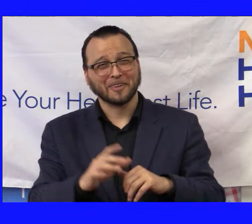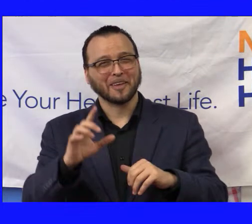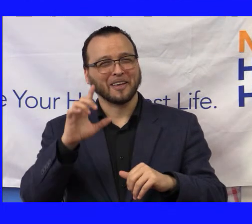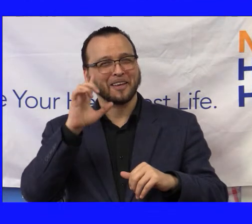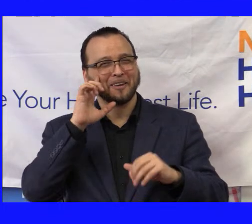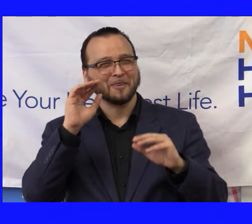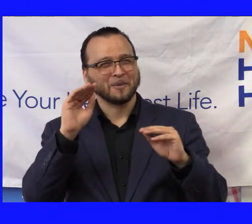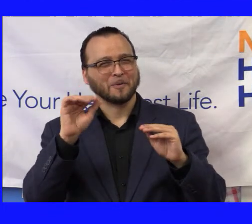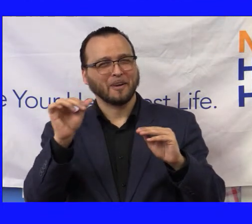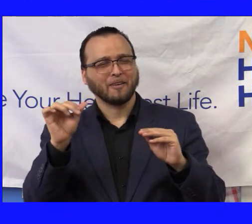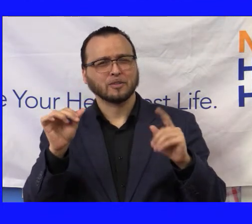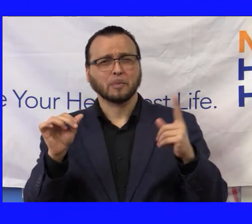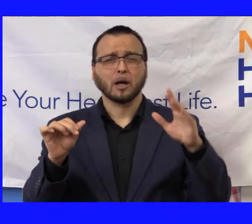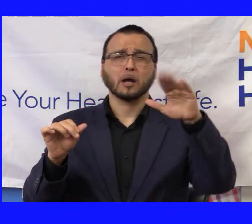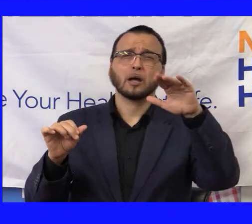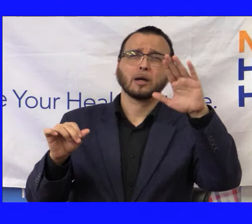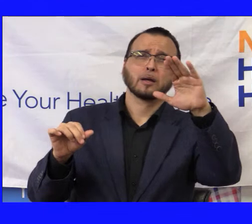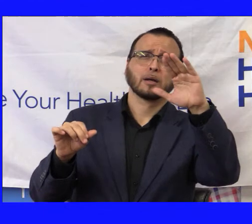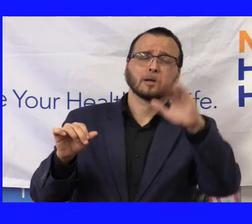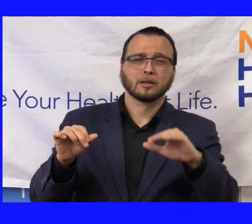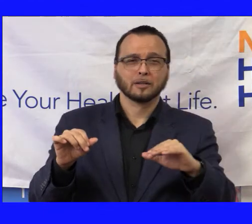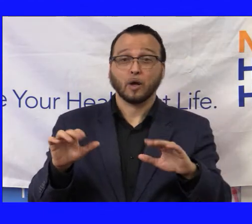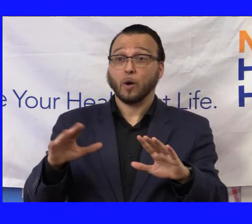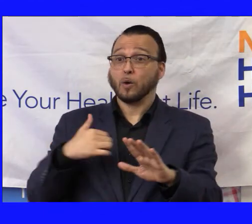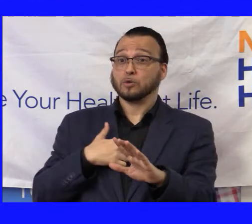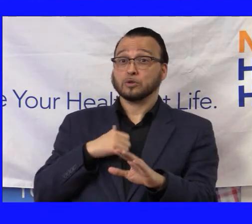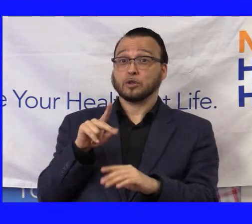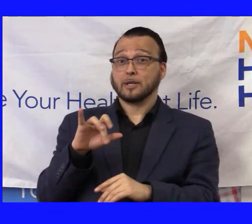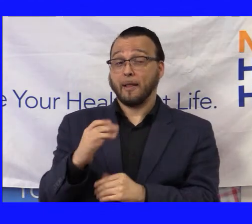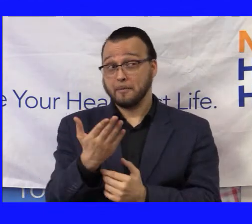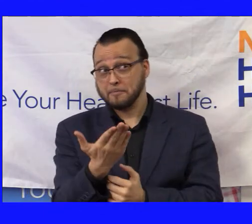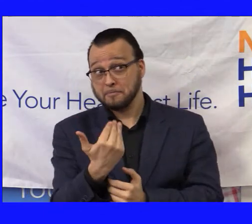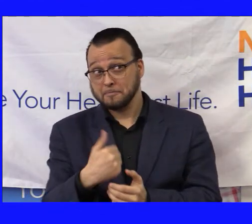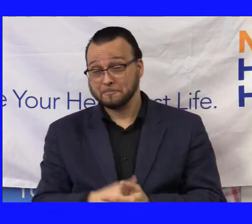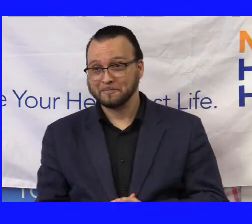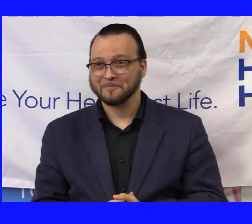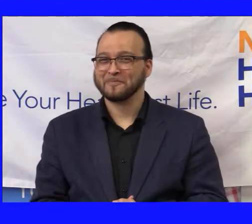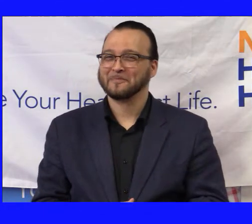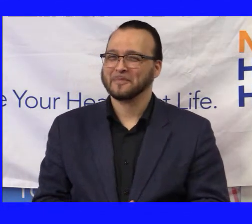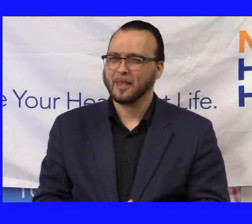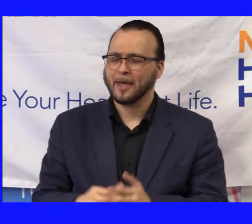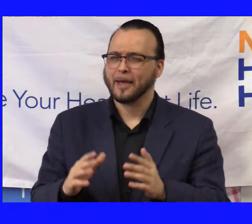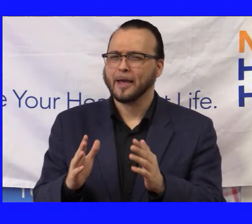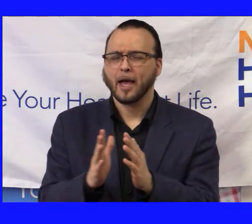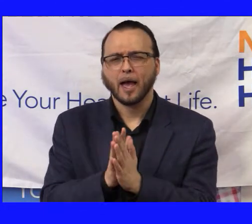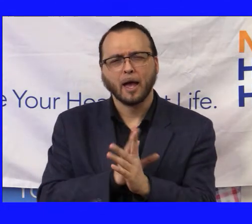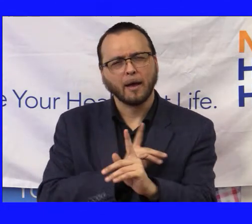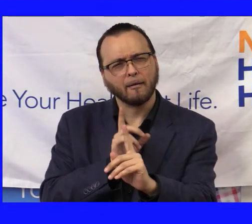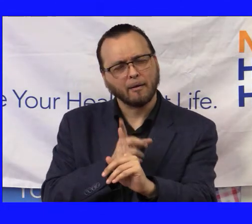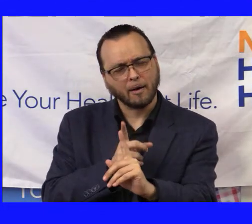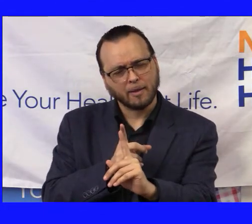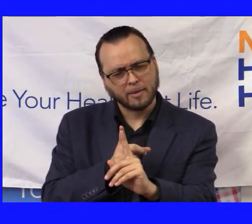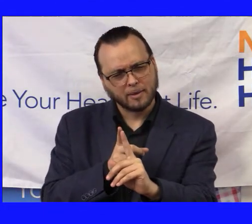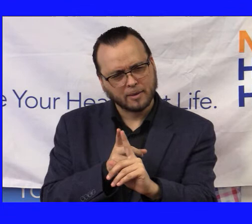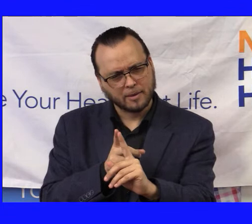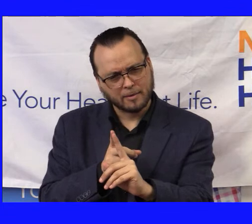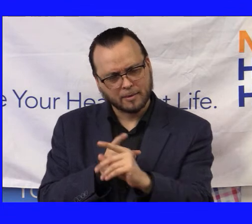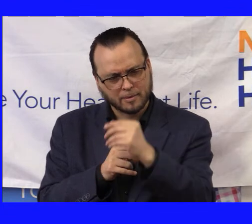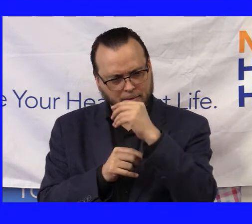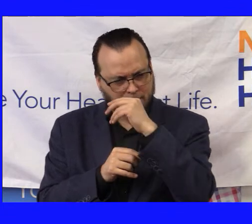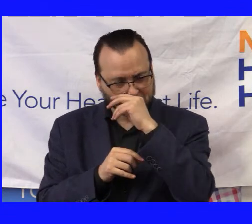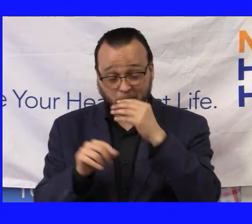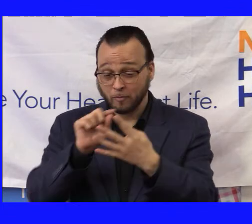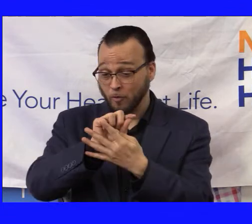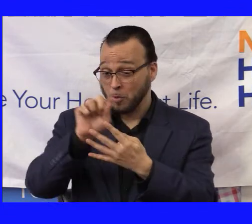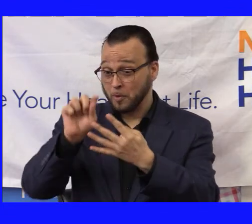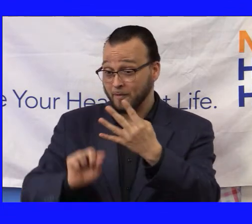discussions. Fanny, Sorry, Sally. Yes. On the 4